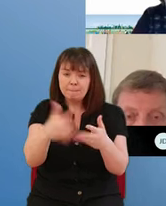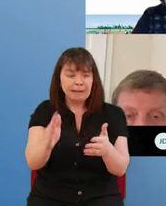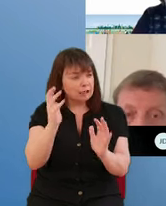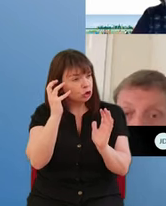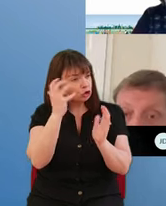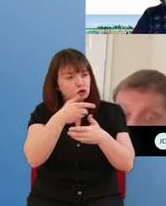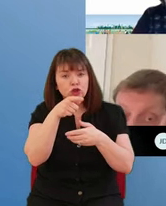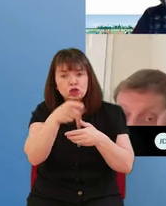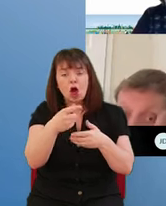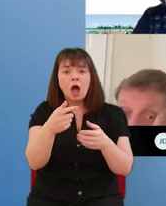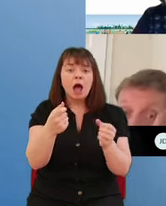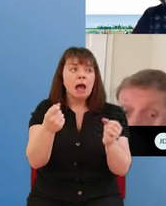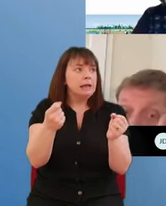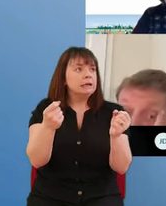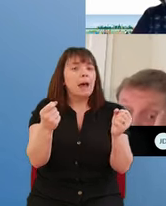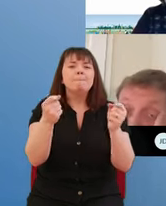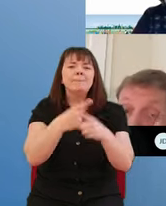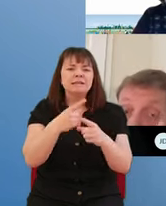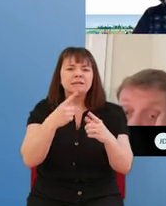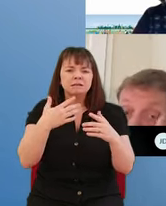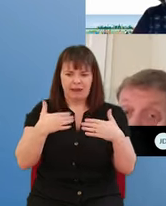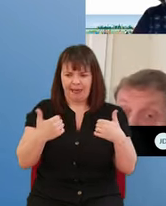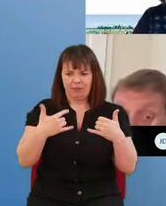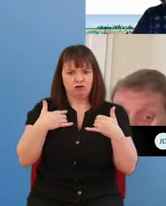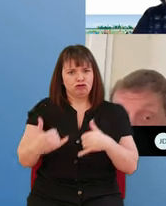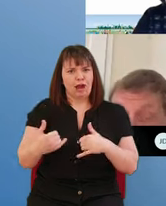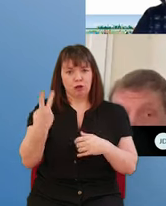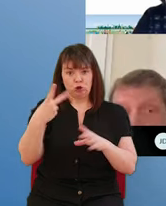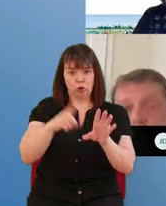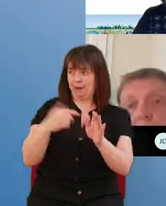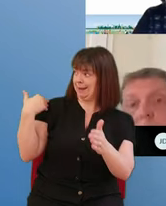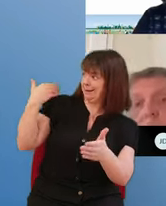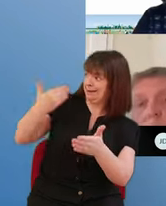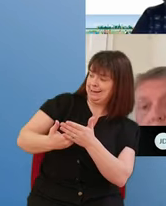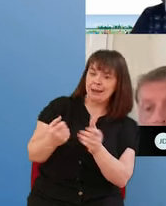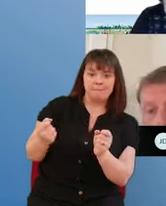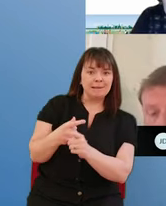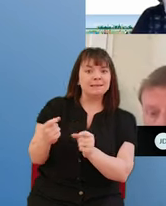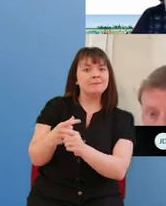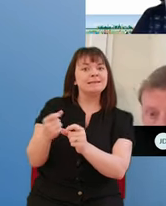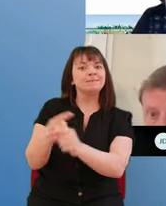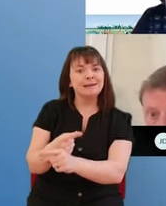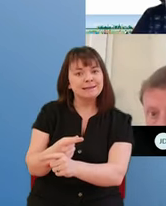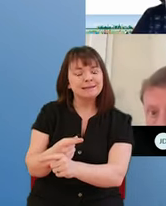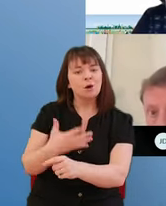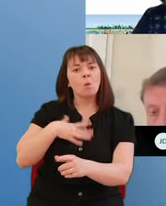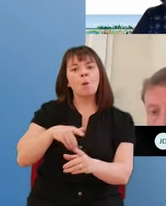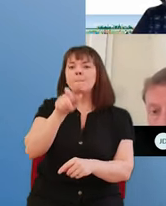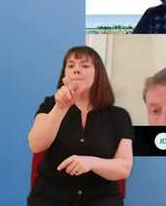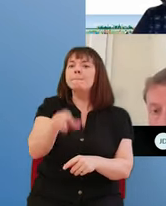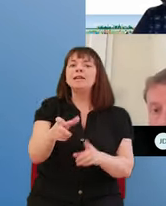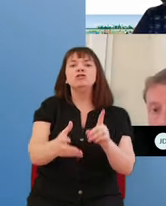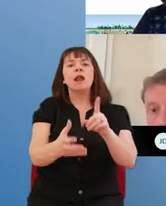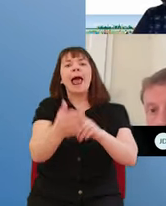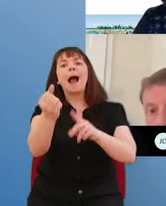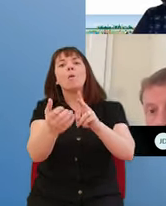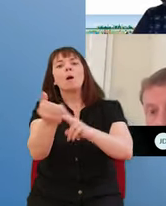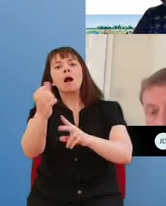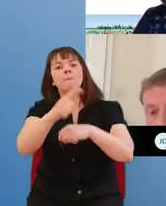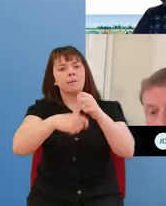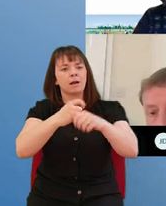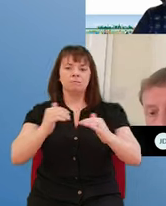out will be beneficial to the health service in the long run as well. So it's a win-win, I think, for everybody. Can I ask